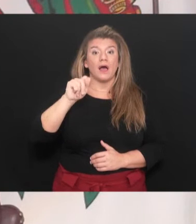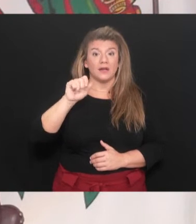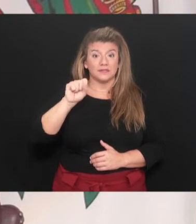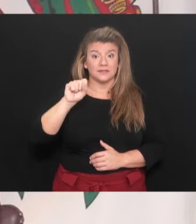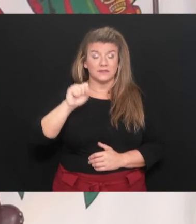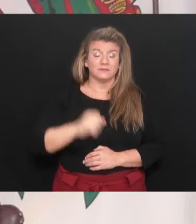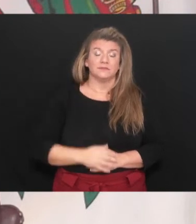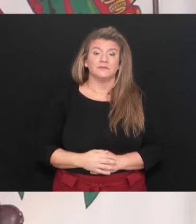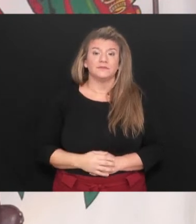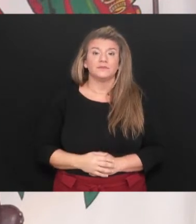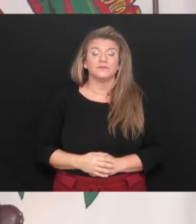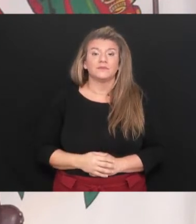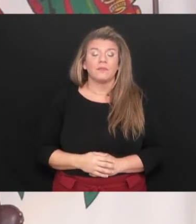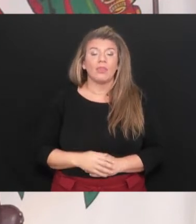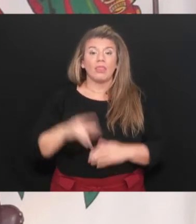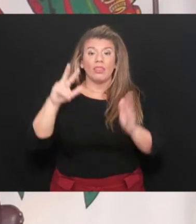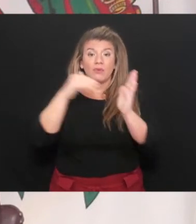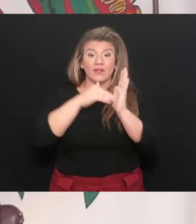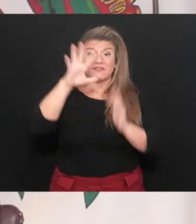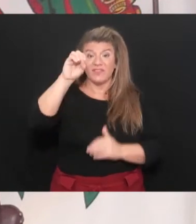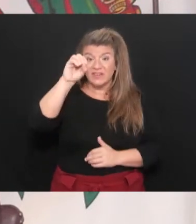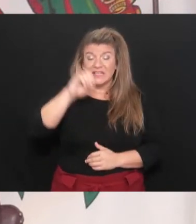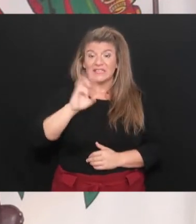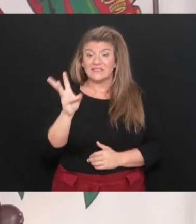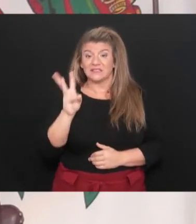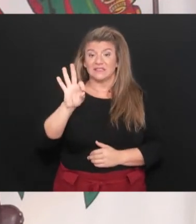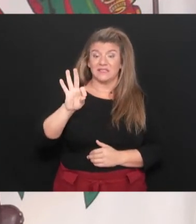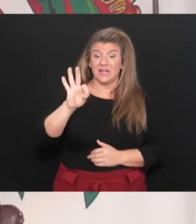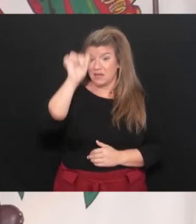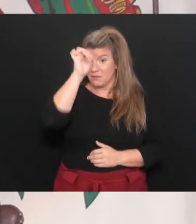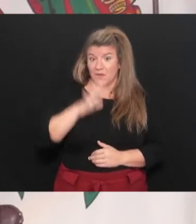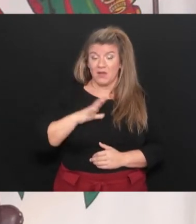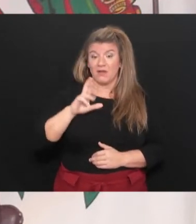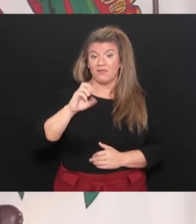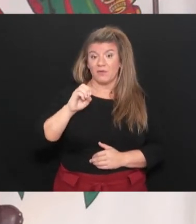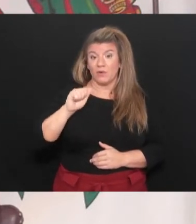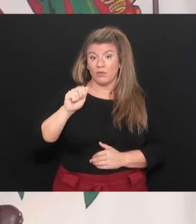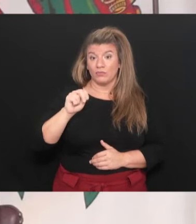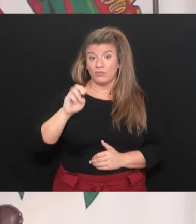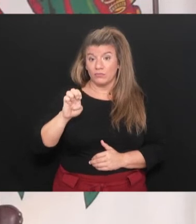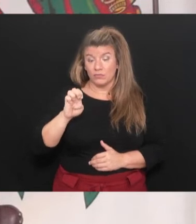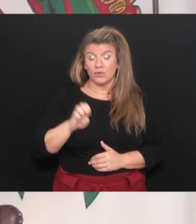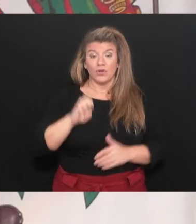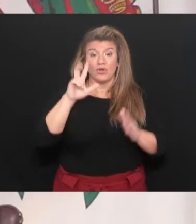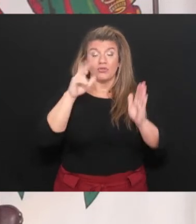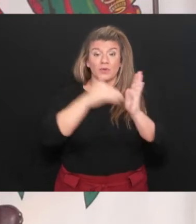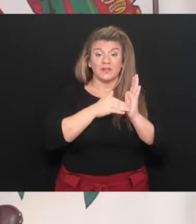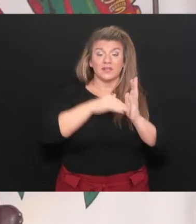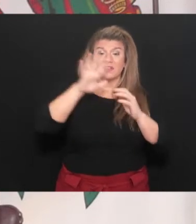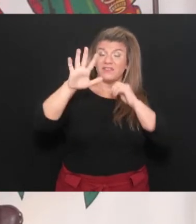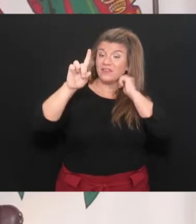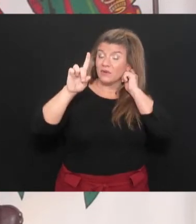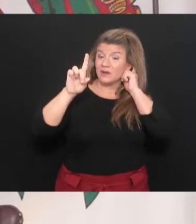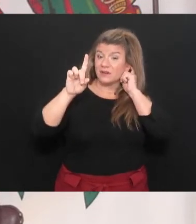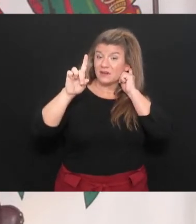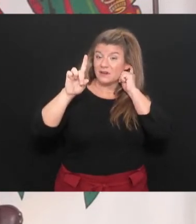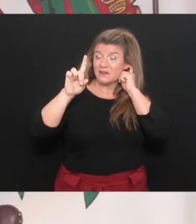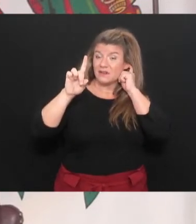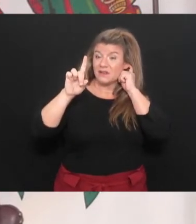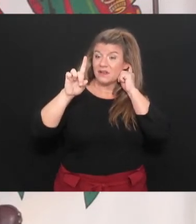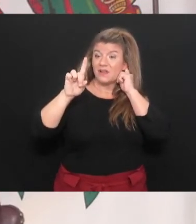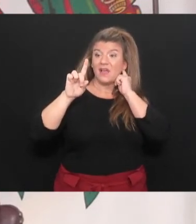The 3,050th death, a 69-year-old male from Roane County. The 3,051st death,